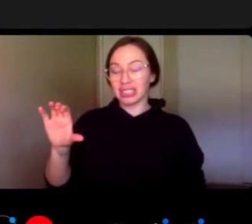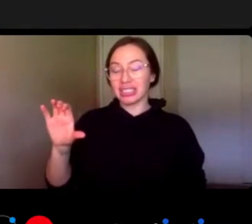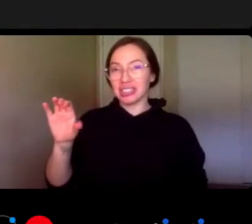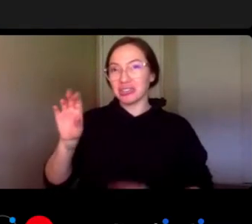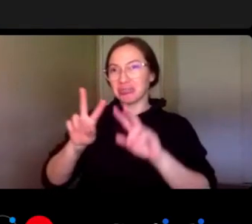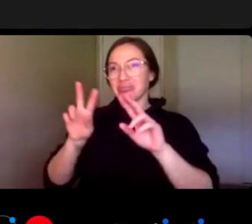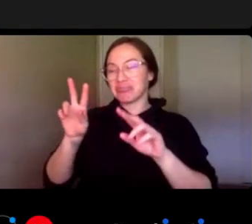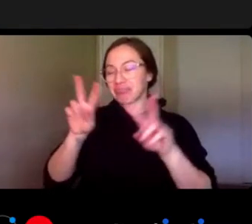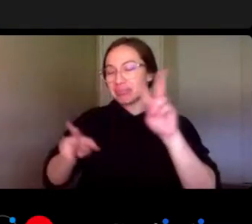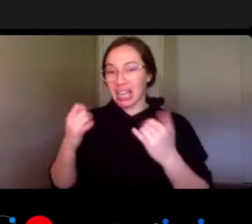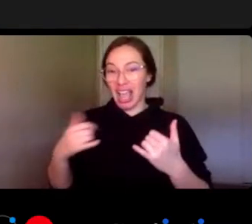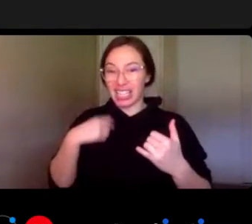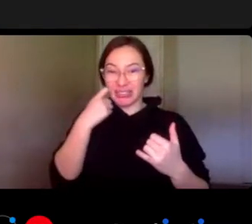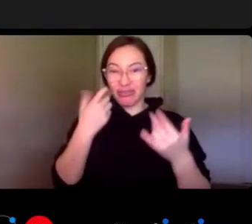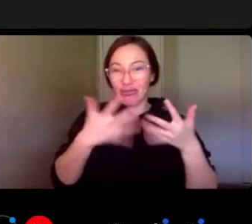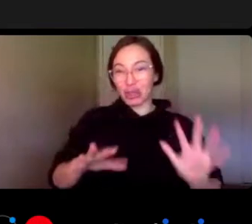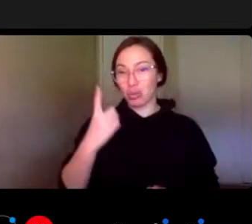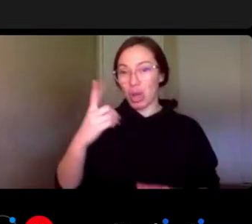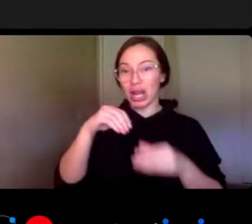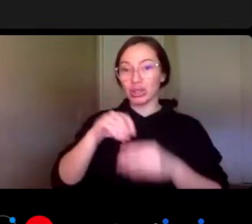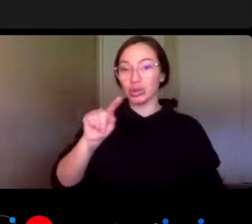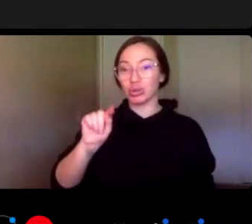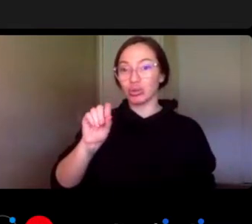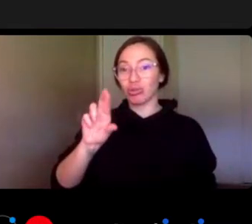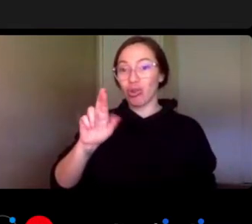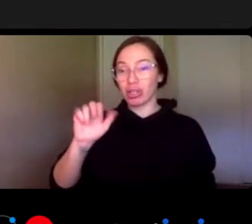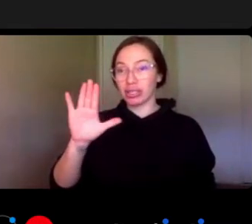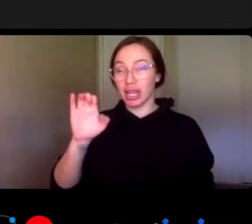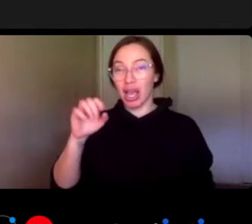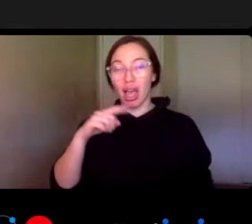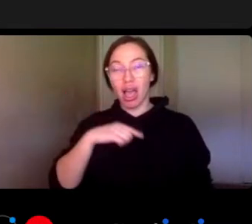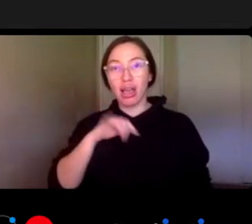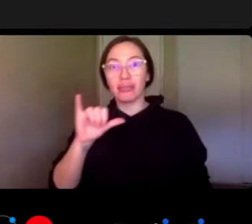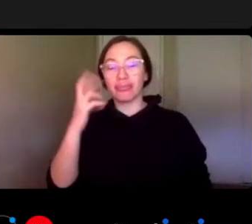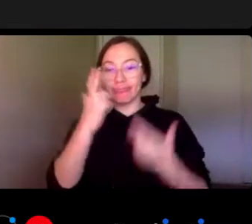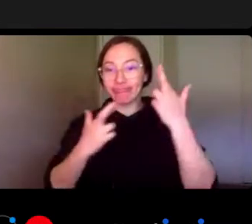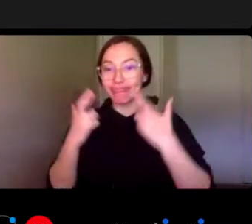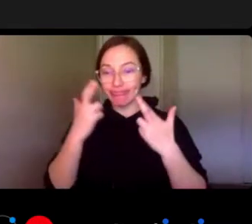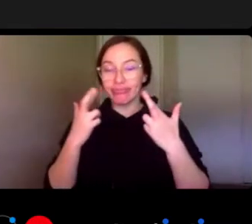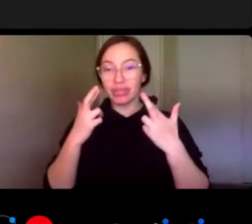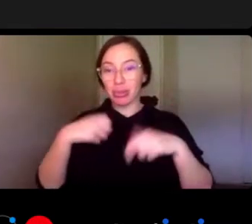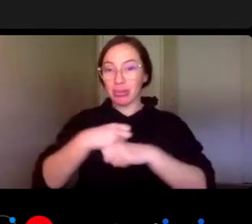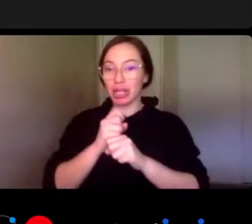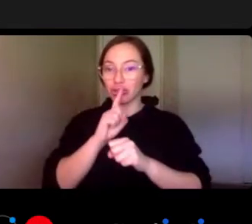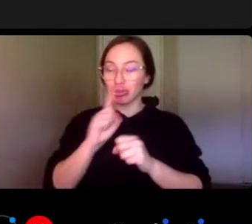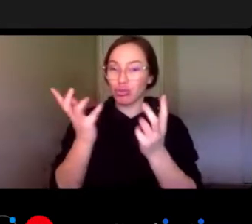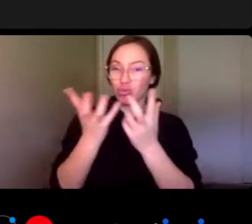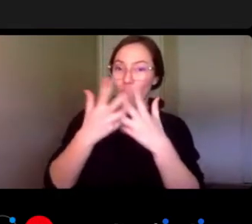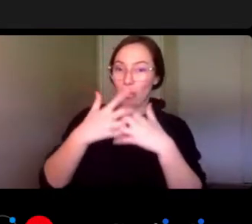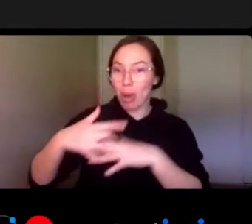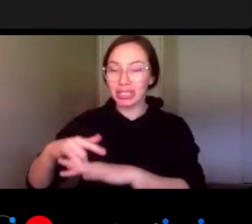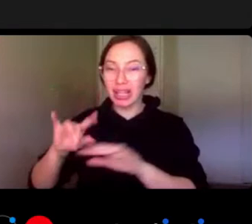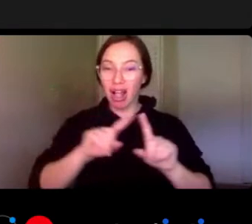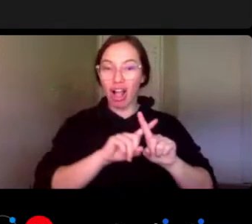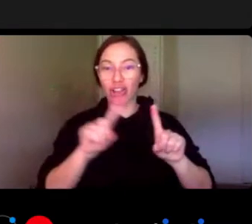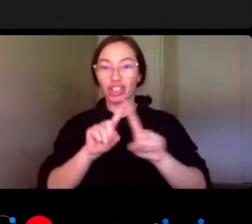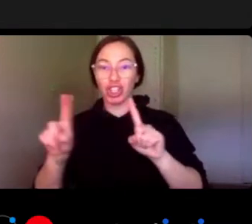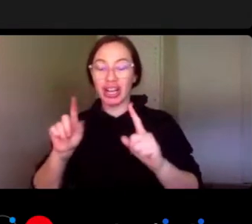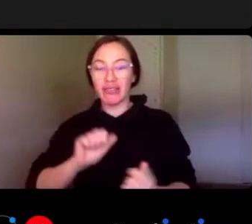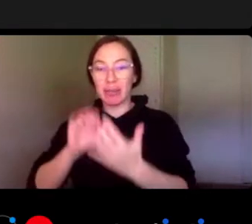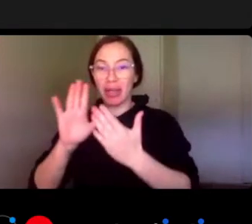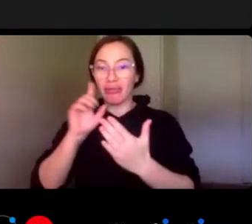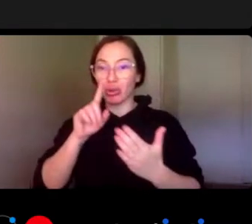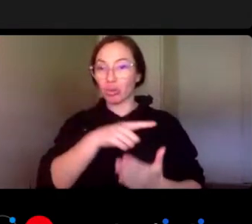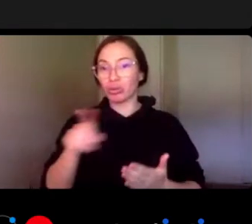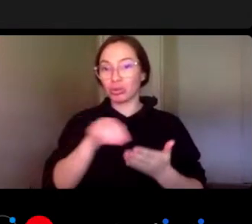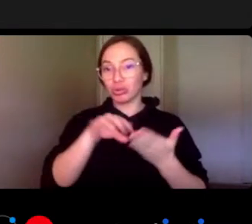just finished up with one in Torrance, and it really opened my eyes to making sure that there are robust alternative paths for